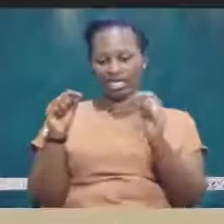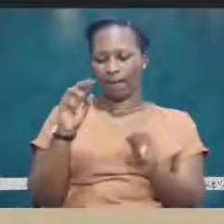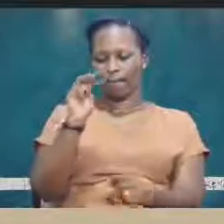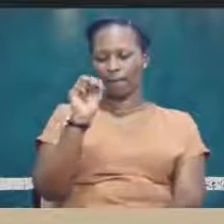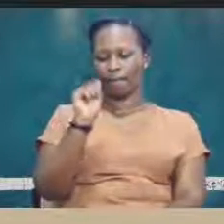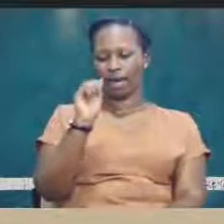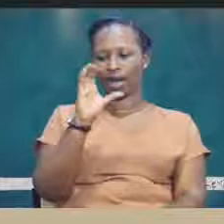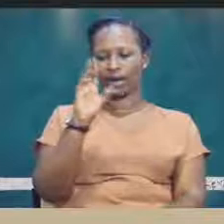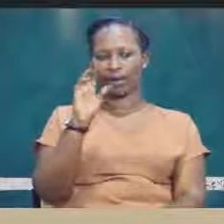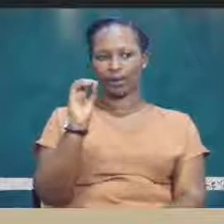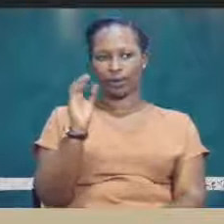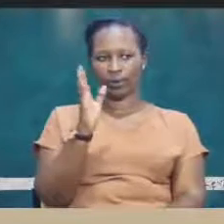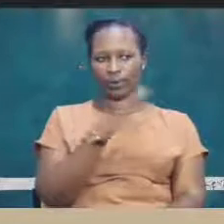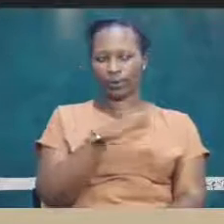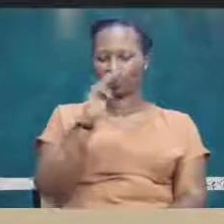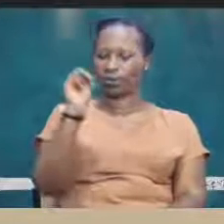macromolecule.